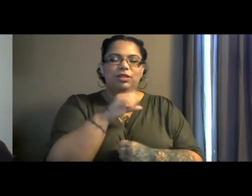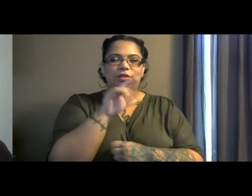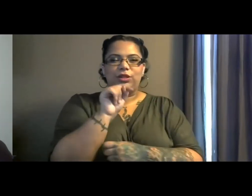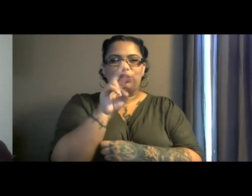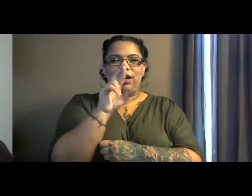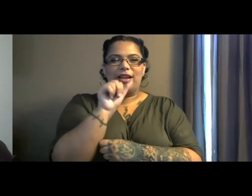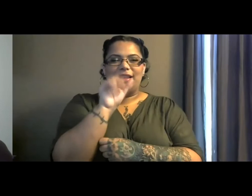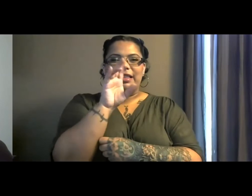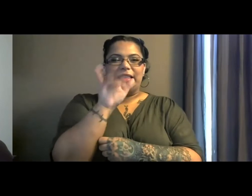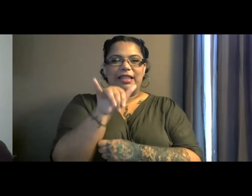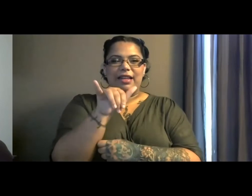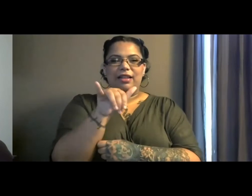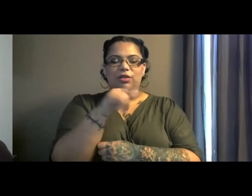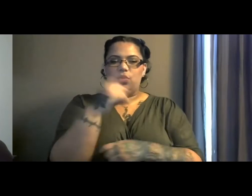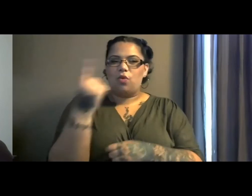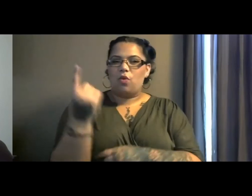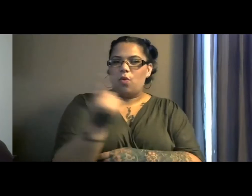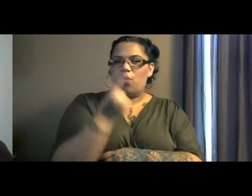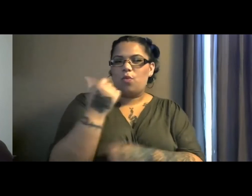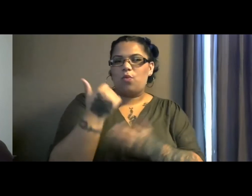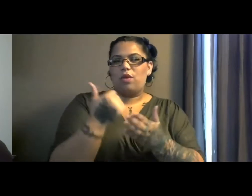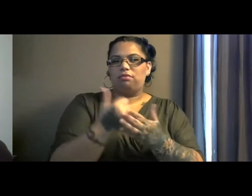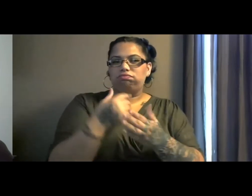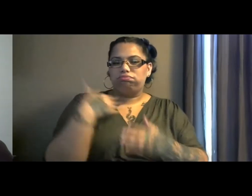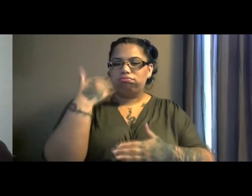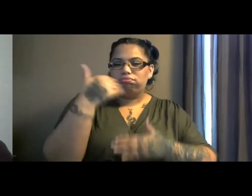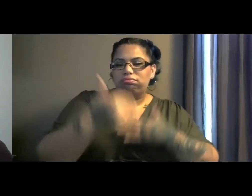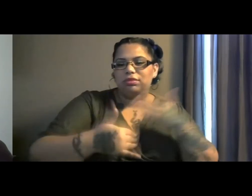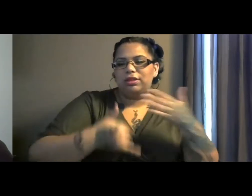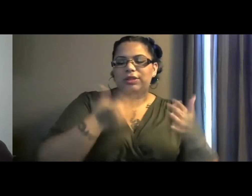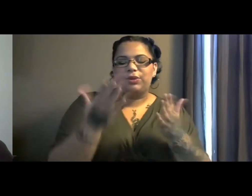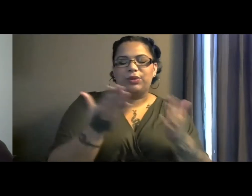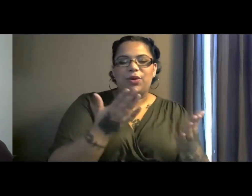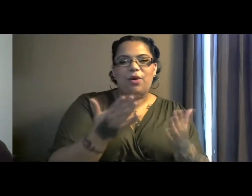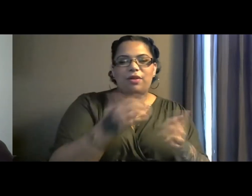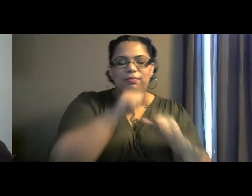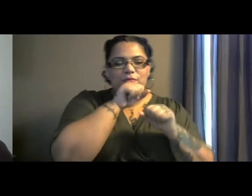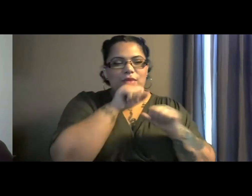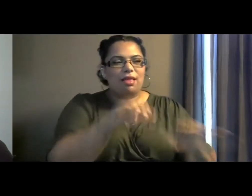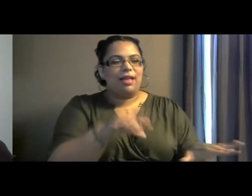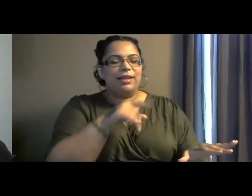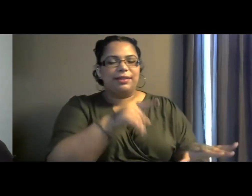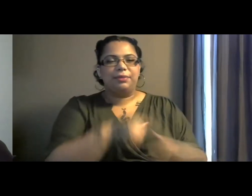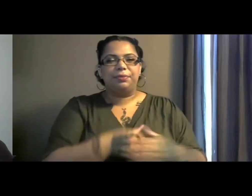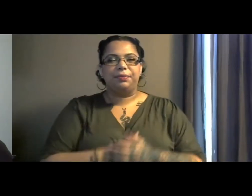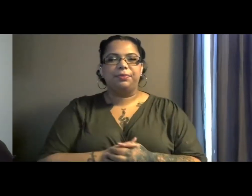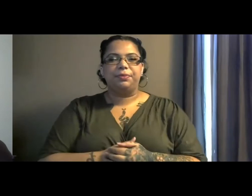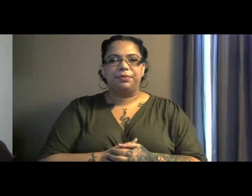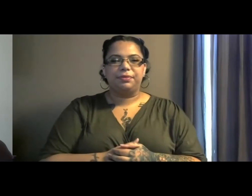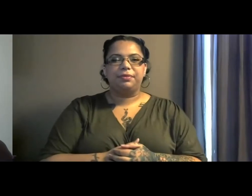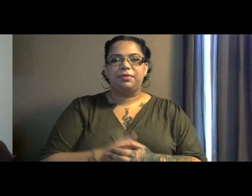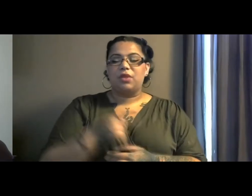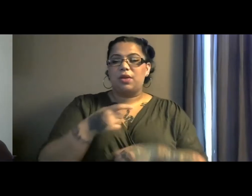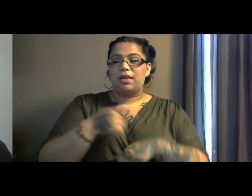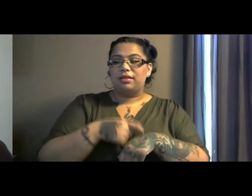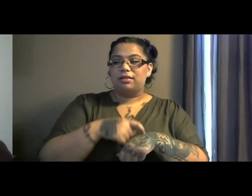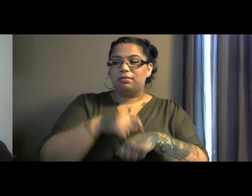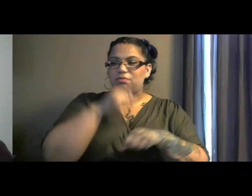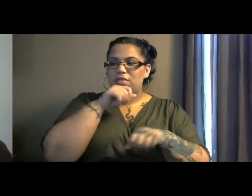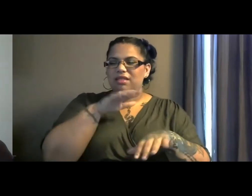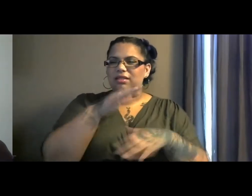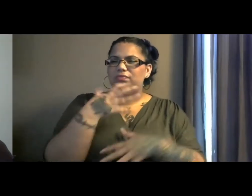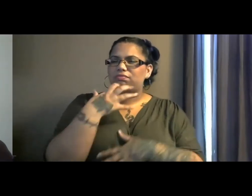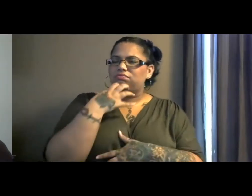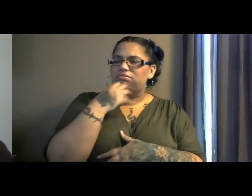us. So I'm giving thanks for this time together, this beloved community, and